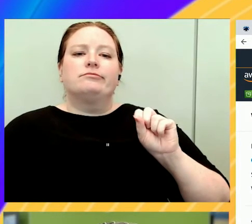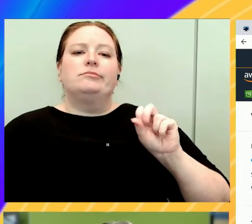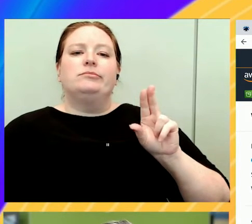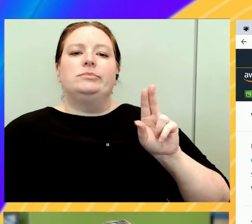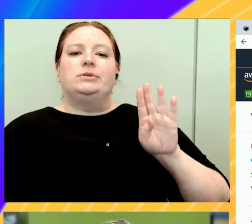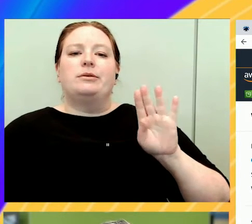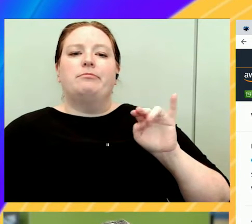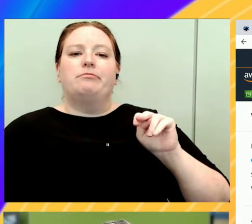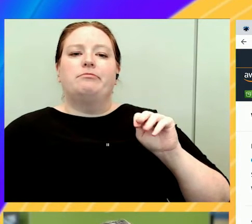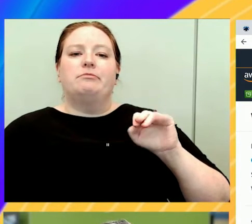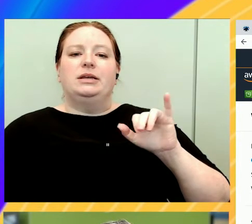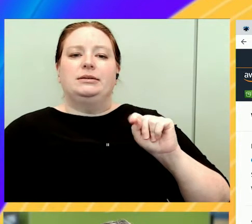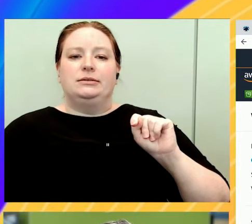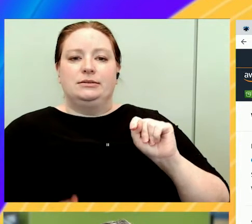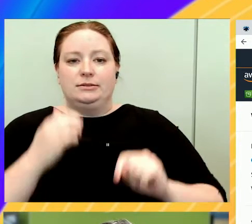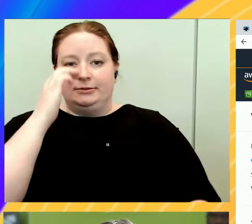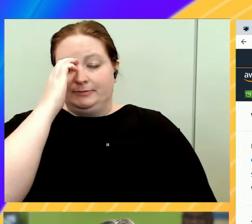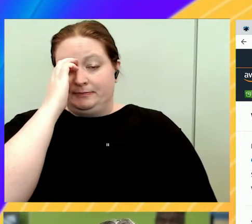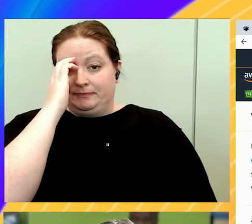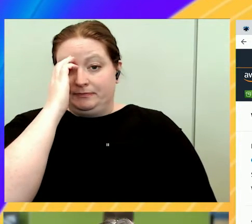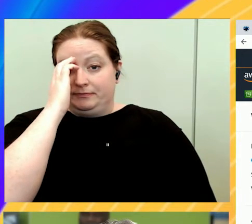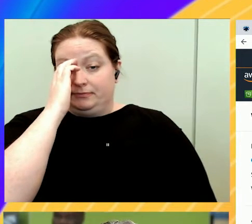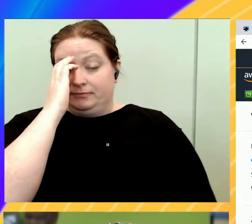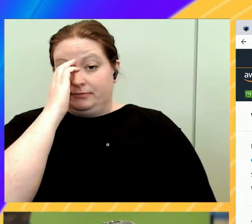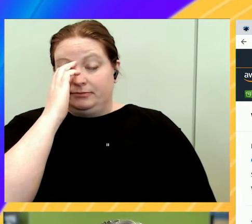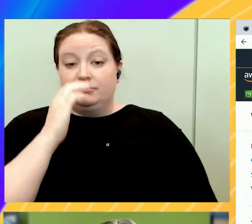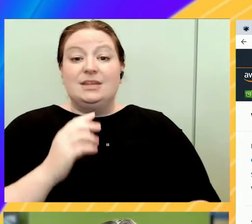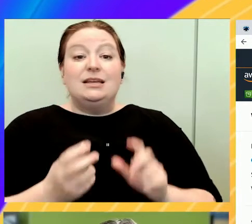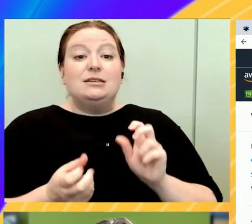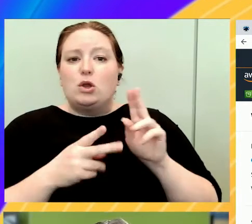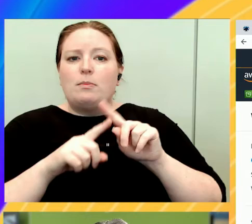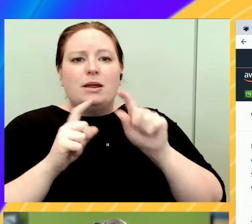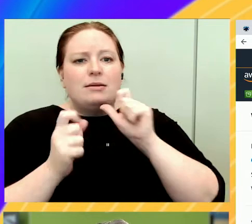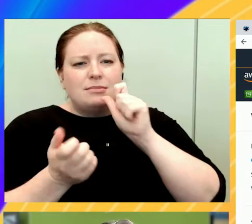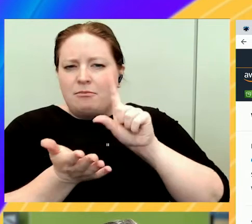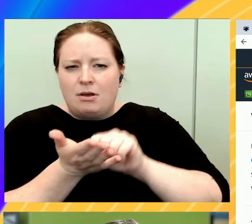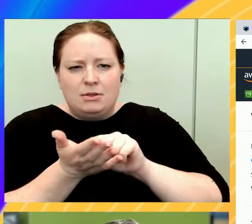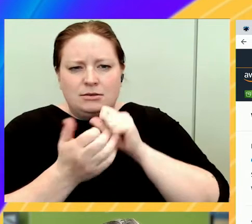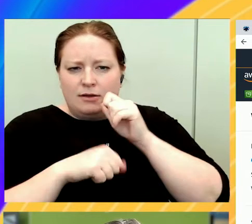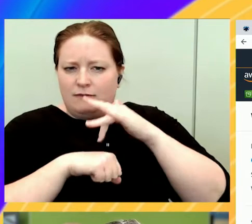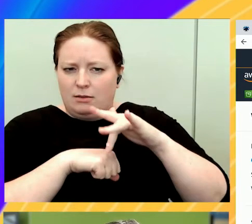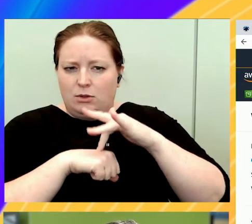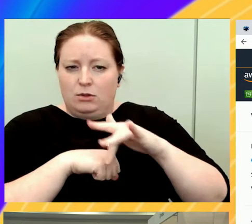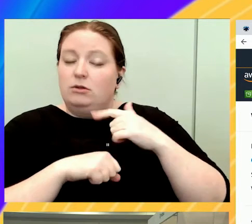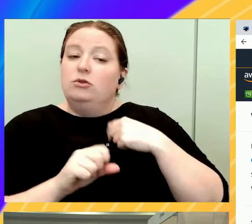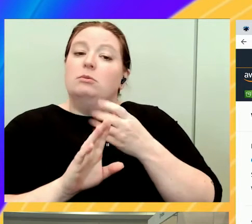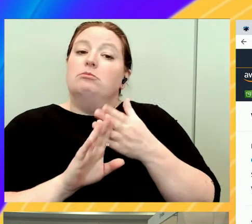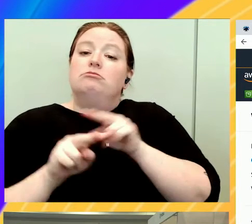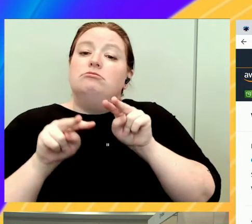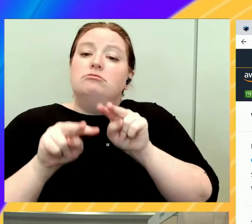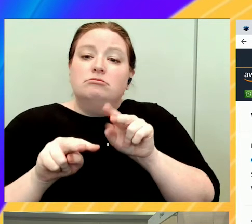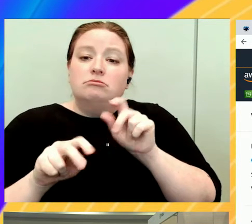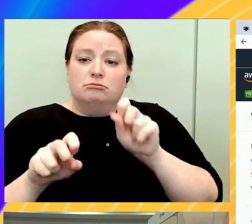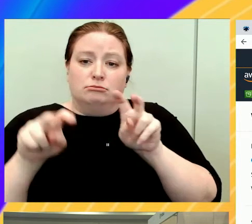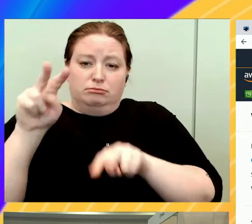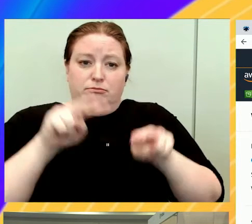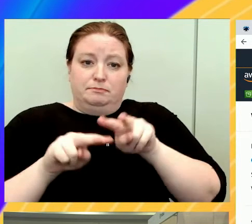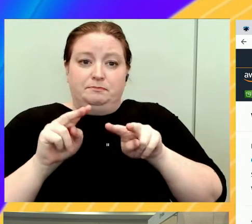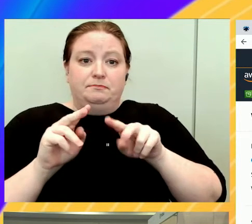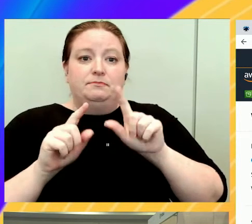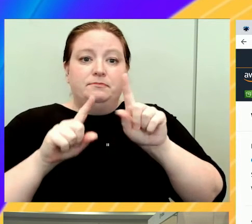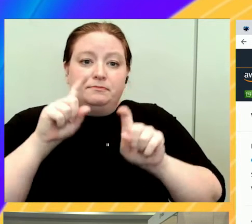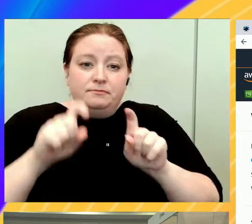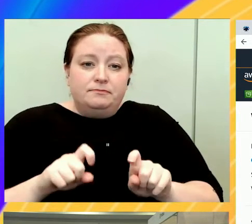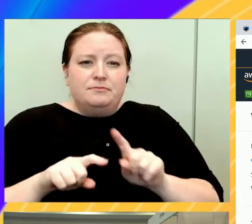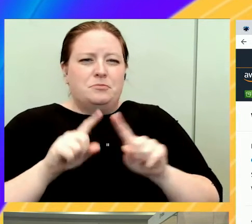Now it's loaded into the tool, but it's not yet published and available. You could preview it, you could take a look at the questions, but very importantly, make sure you